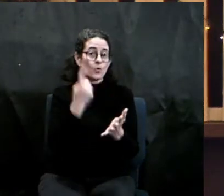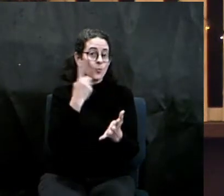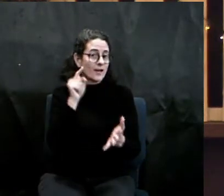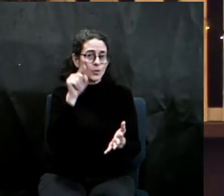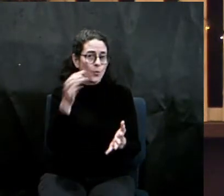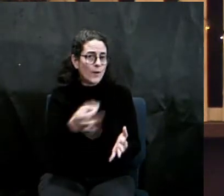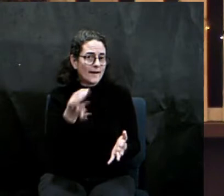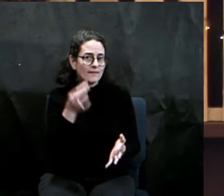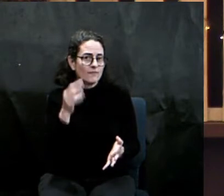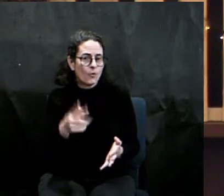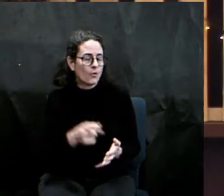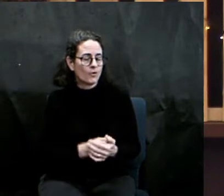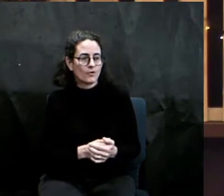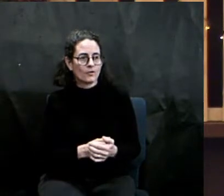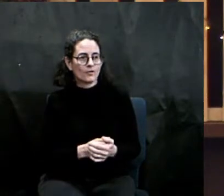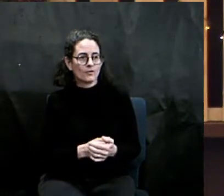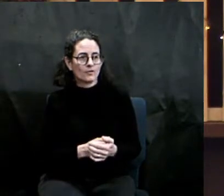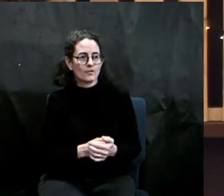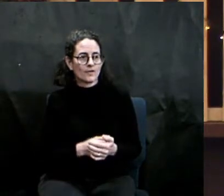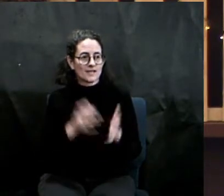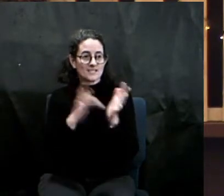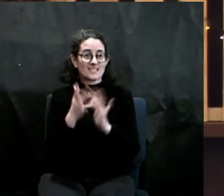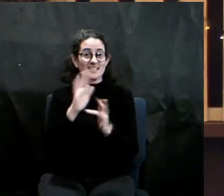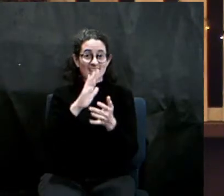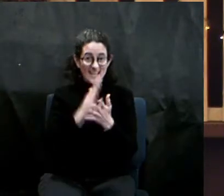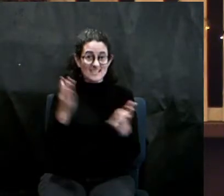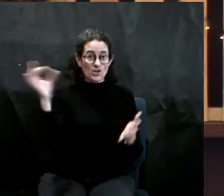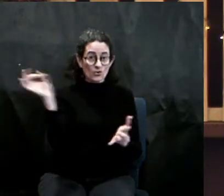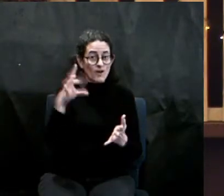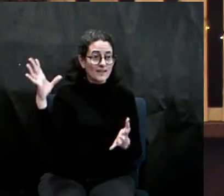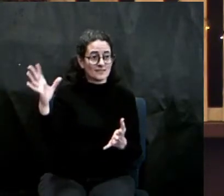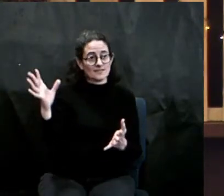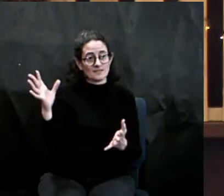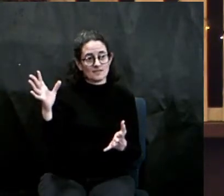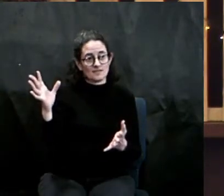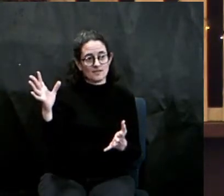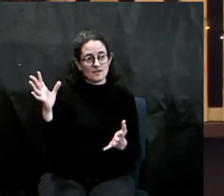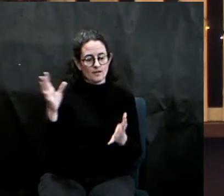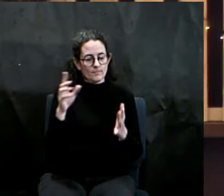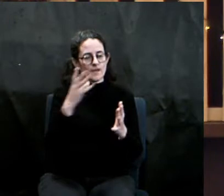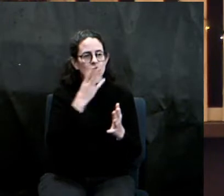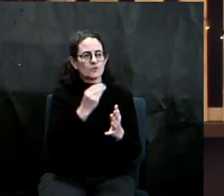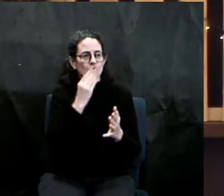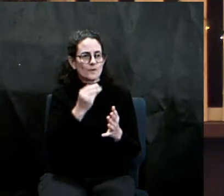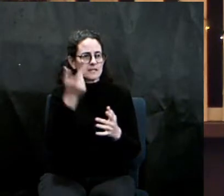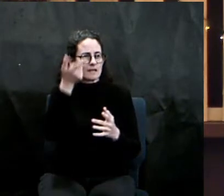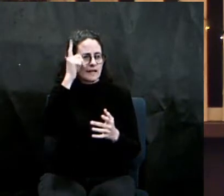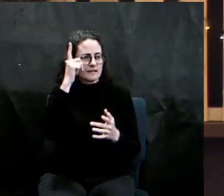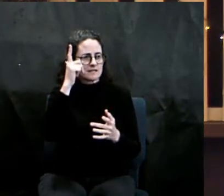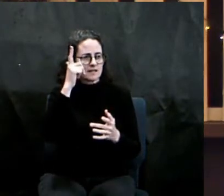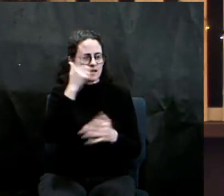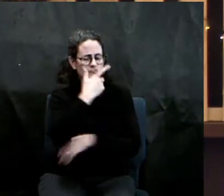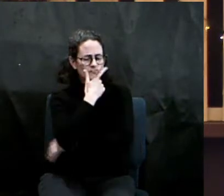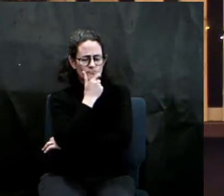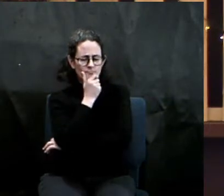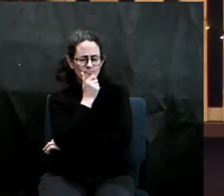for, that Jesus is the Christ. Well, the Jewish leaders are intrigued by what Paul